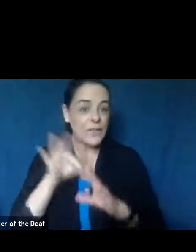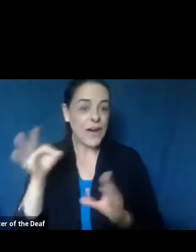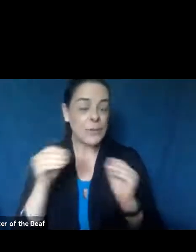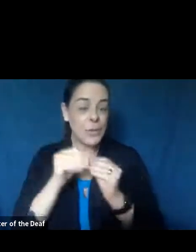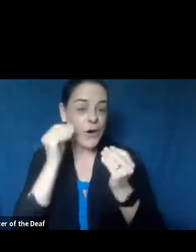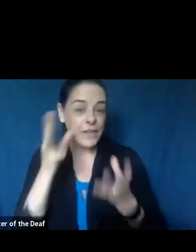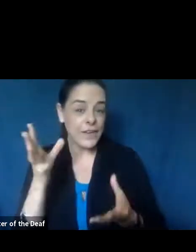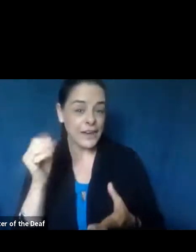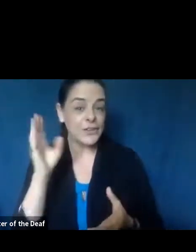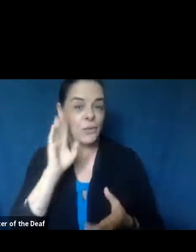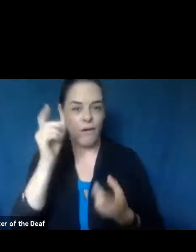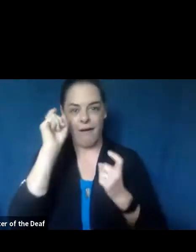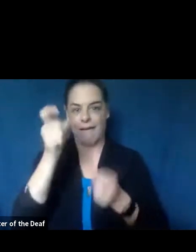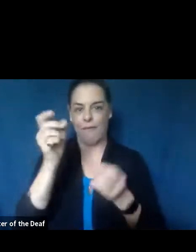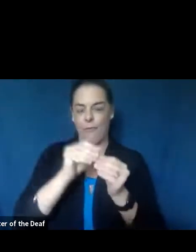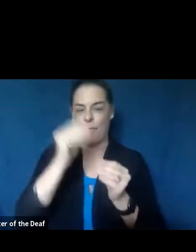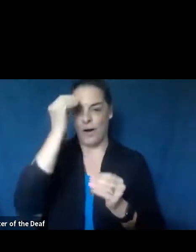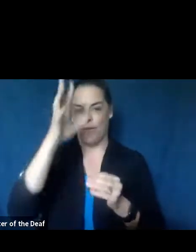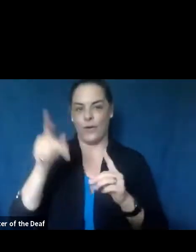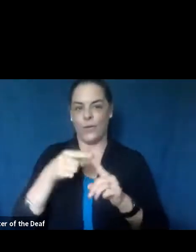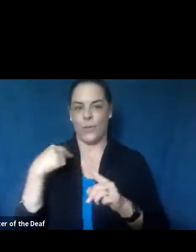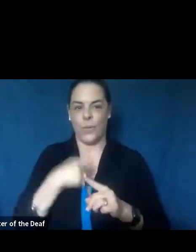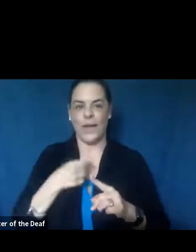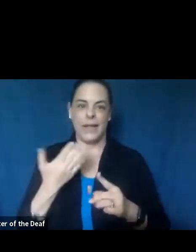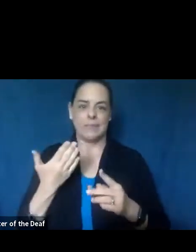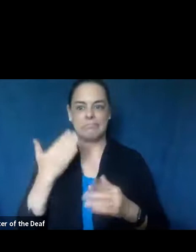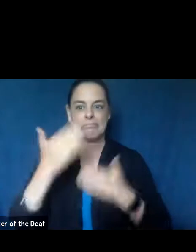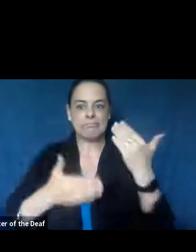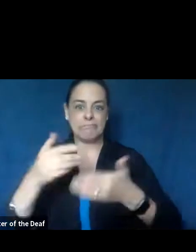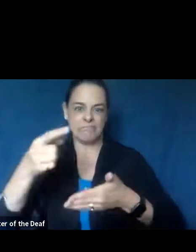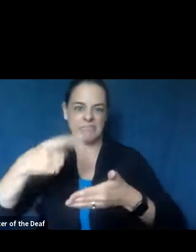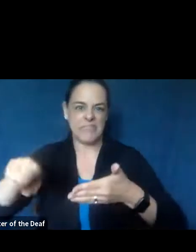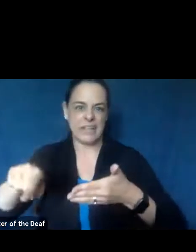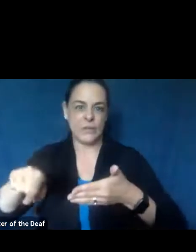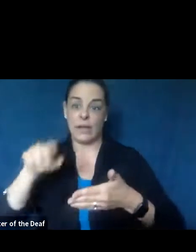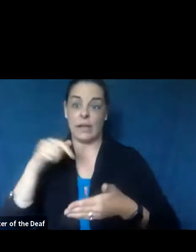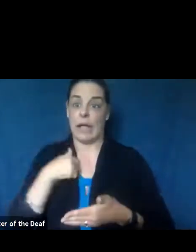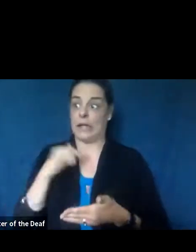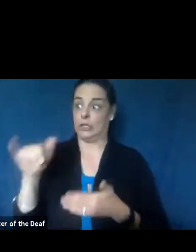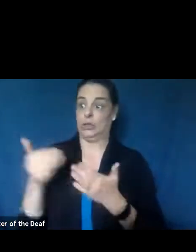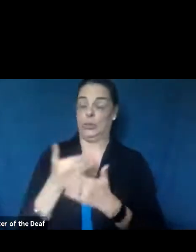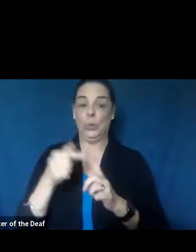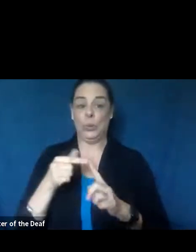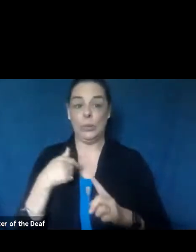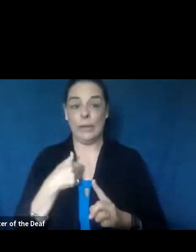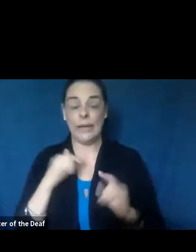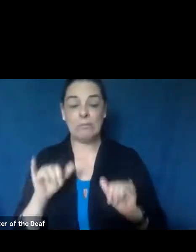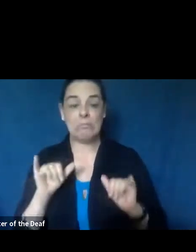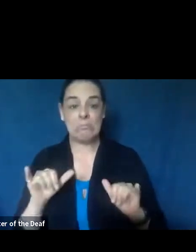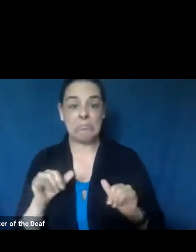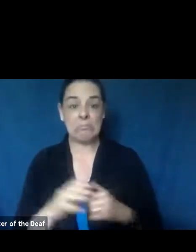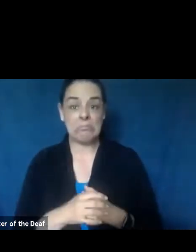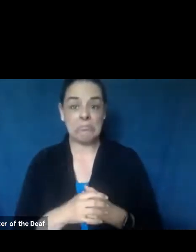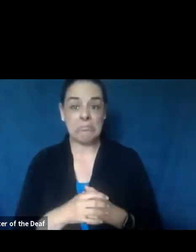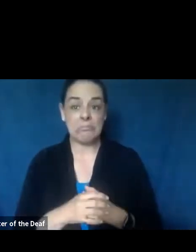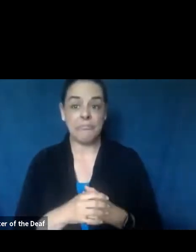and let you know more as we move forward and into next week. That's news to me, and I think that's